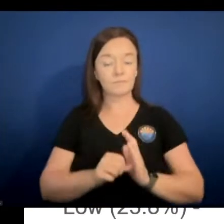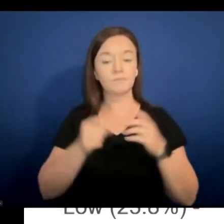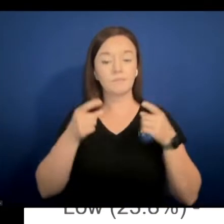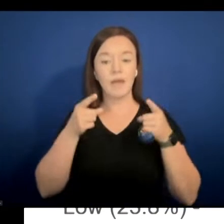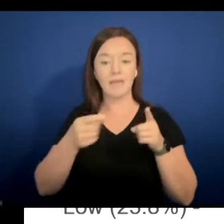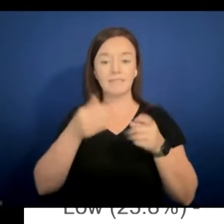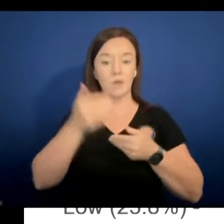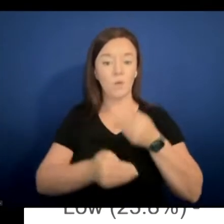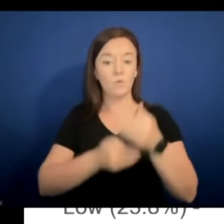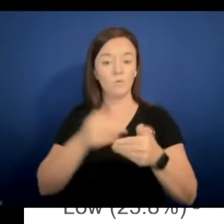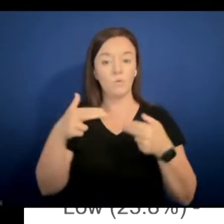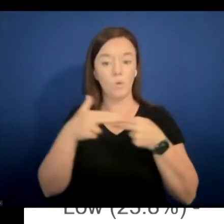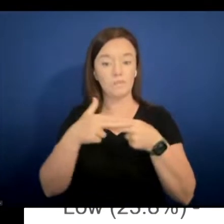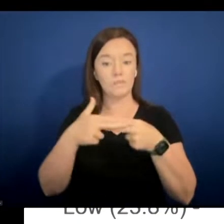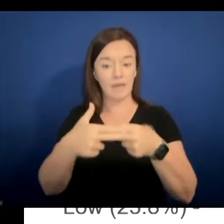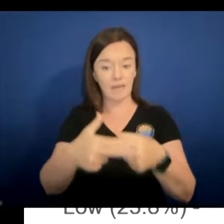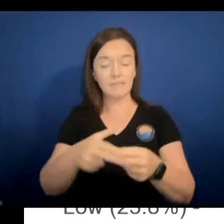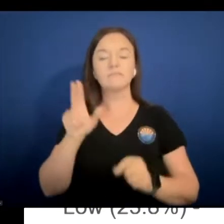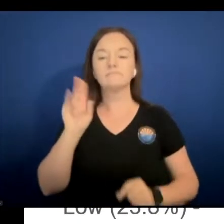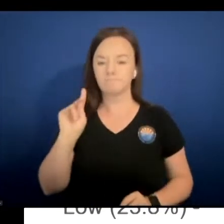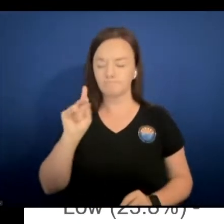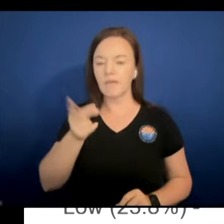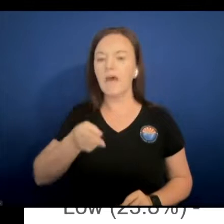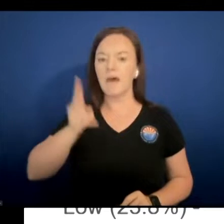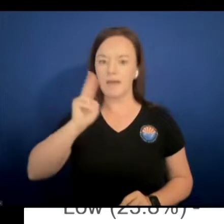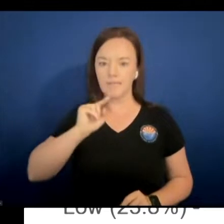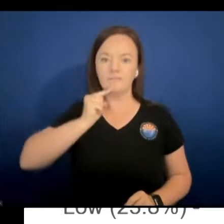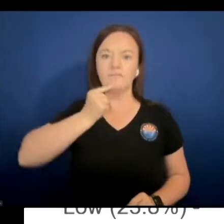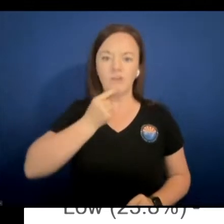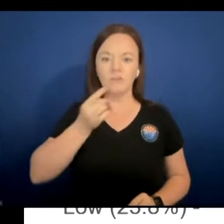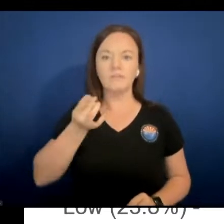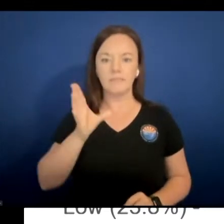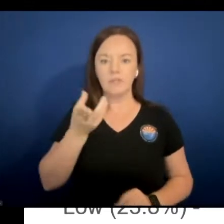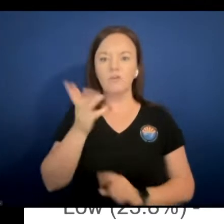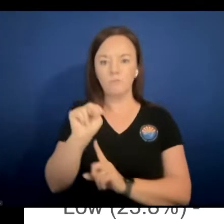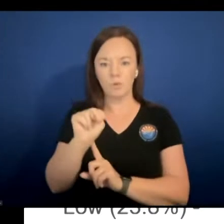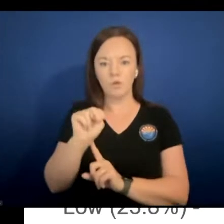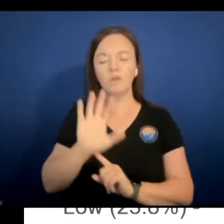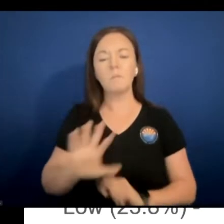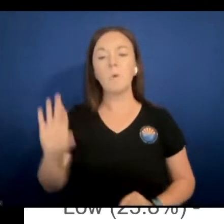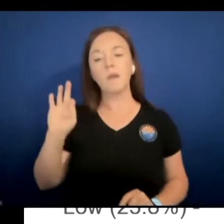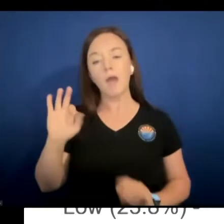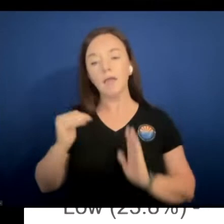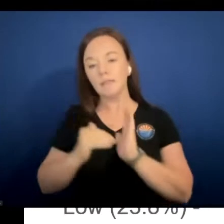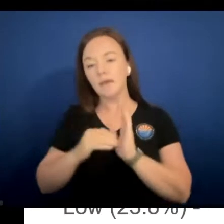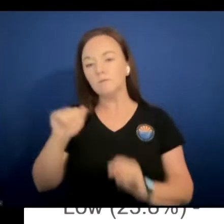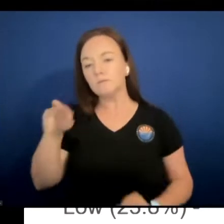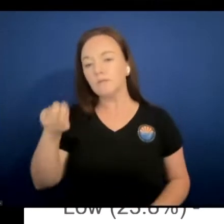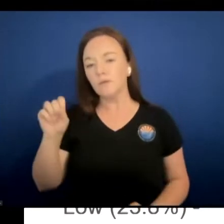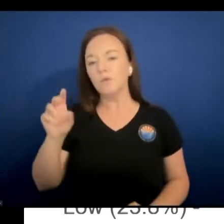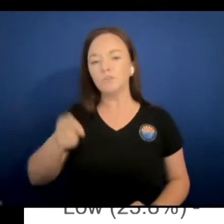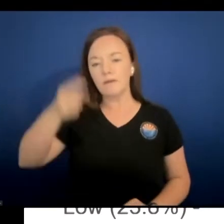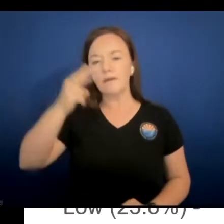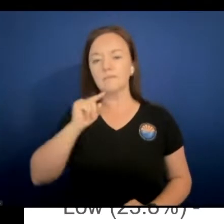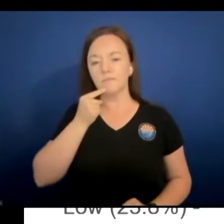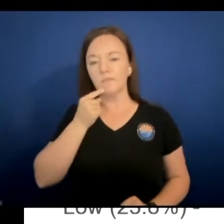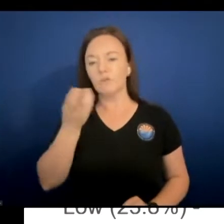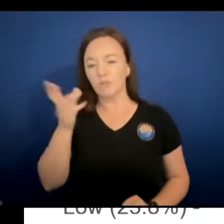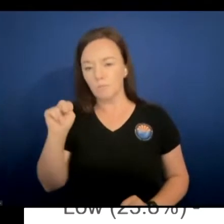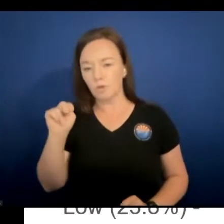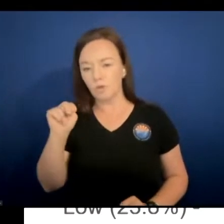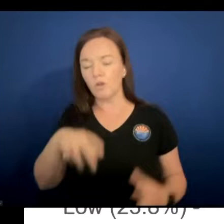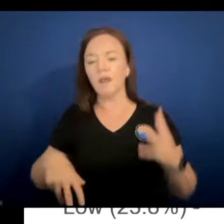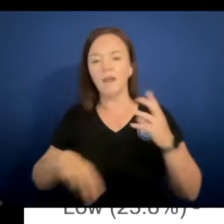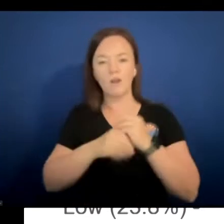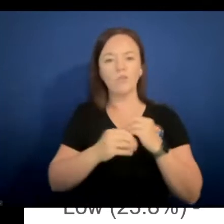did have a high burn severity where we had about 9,000 acres at high severity burn and another